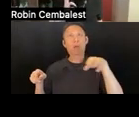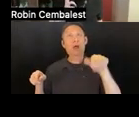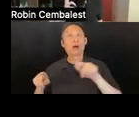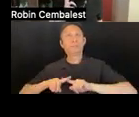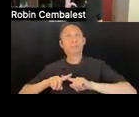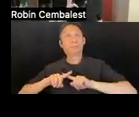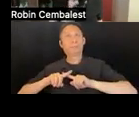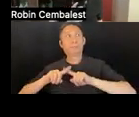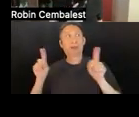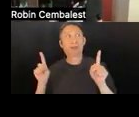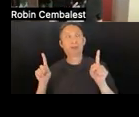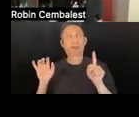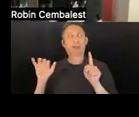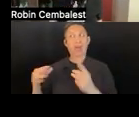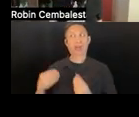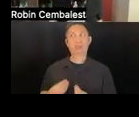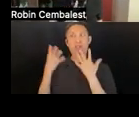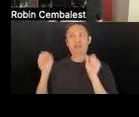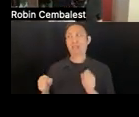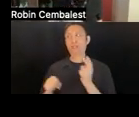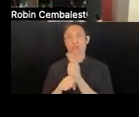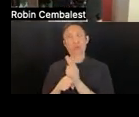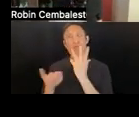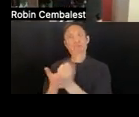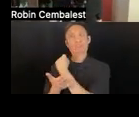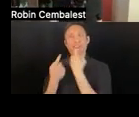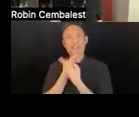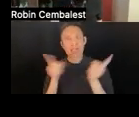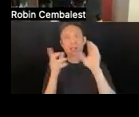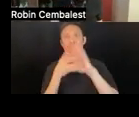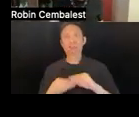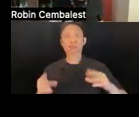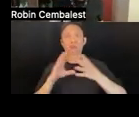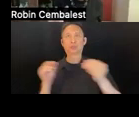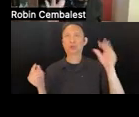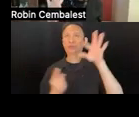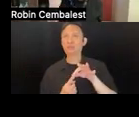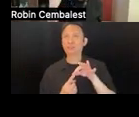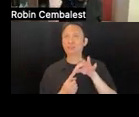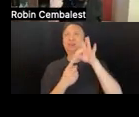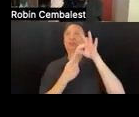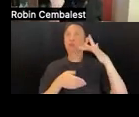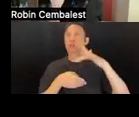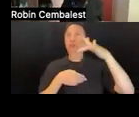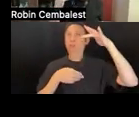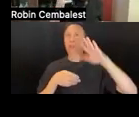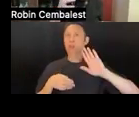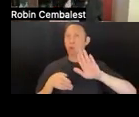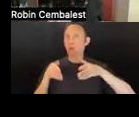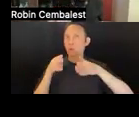tell the story in a dynamic way, right? Think about what you're bringing to it in terms of